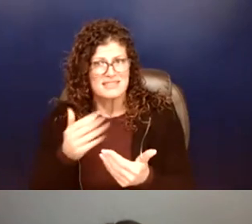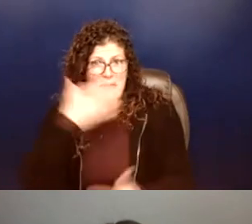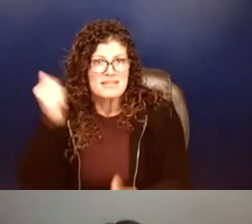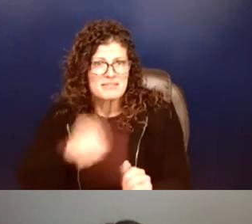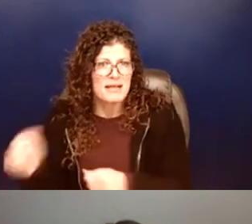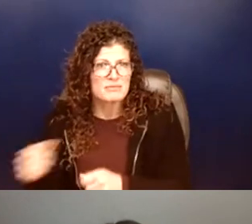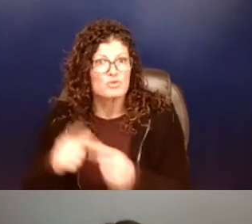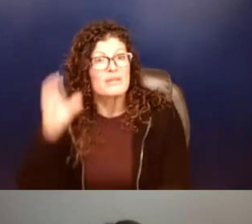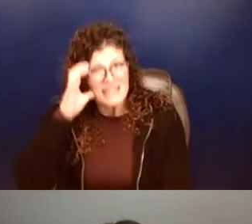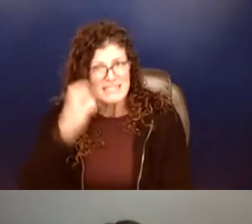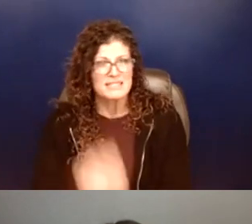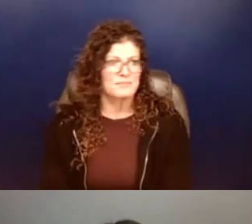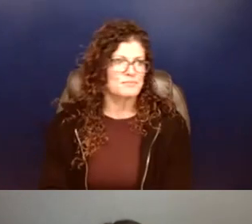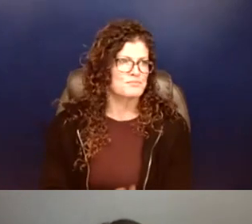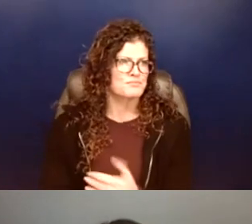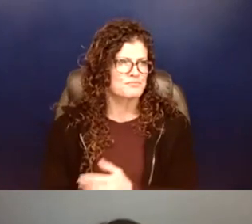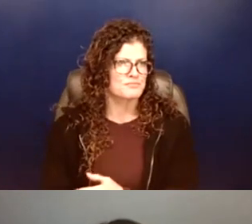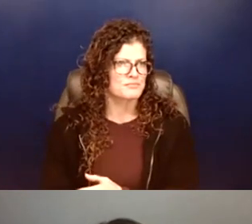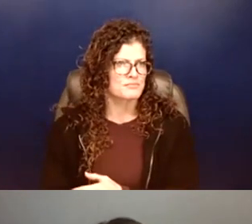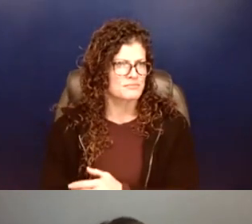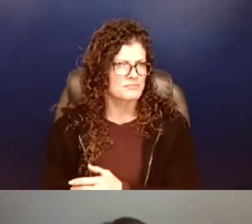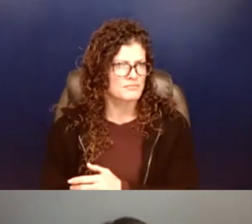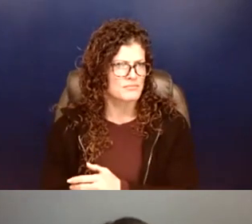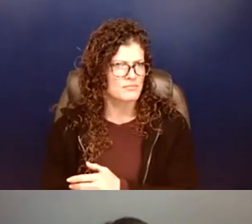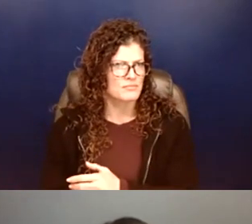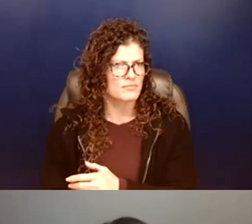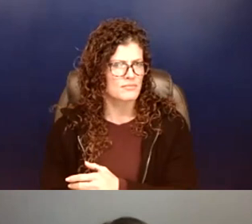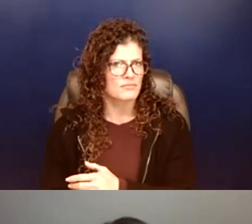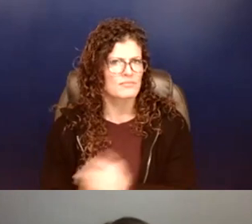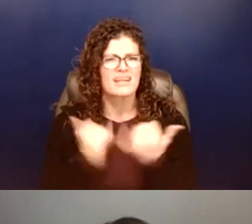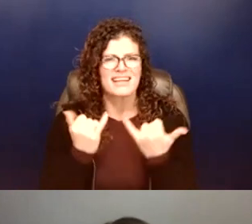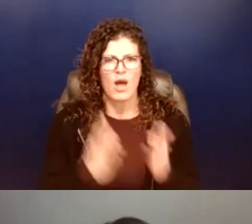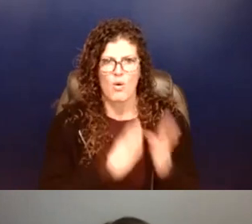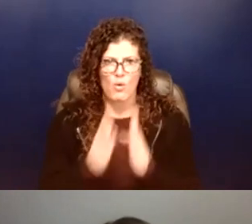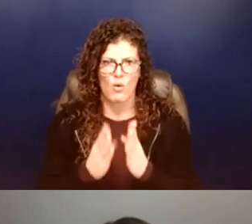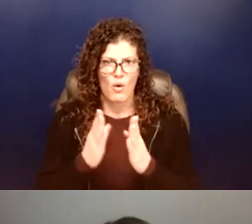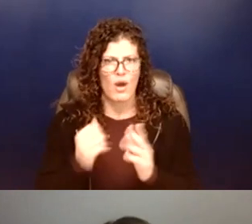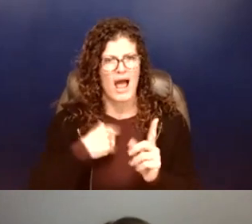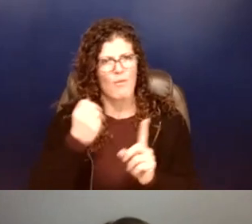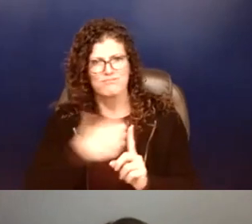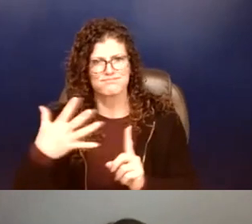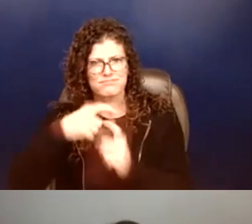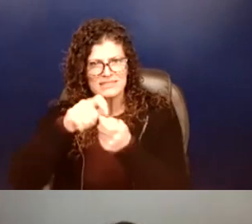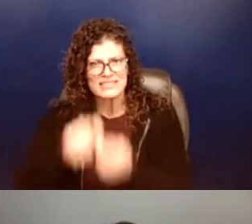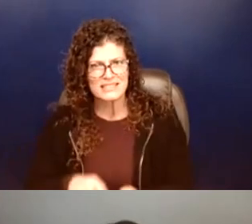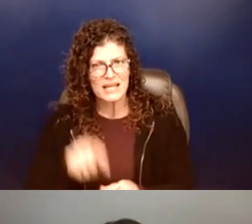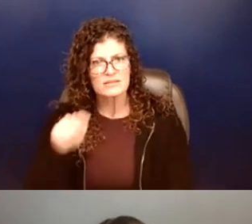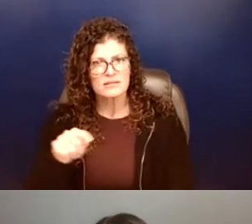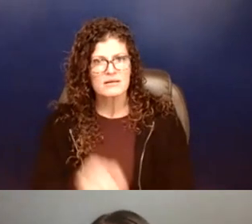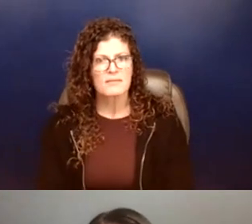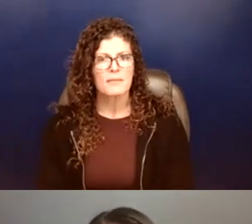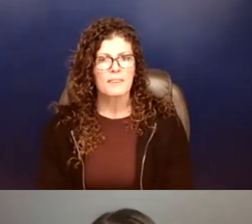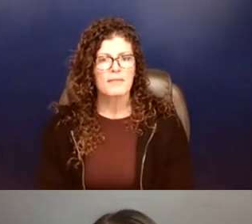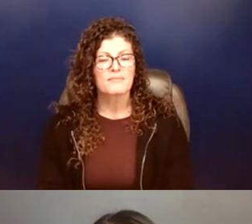sessions. But as far as the details now, let me really get into the fact that the search for Boston's